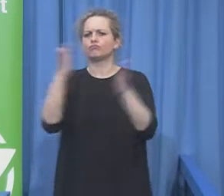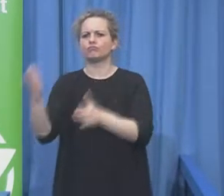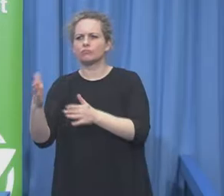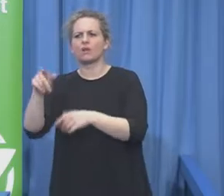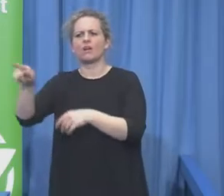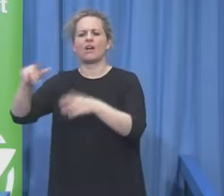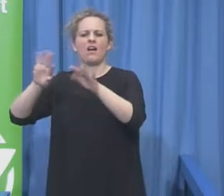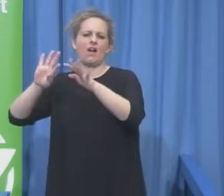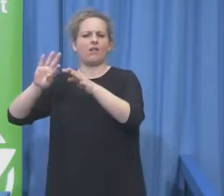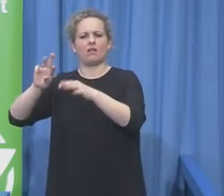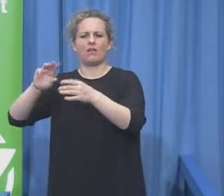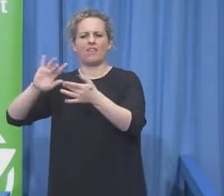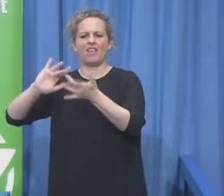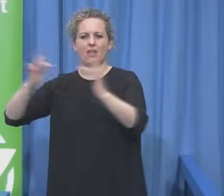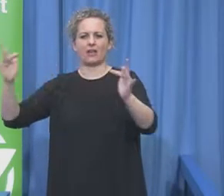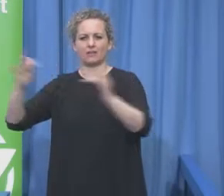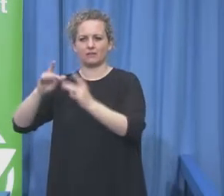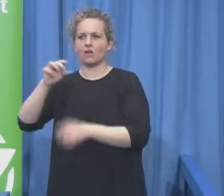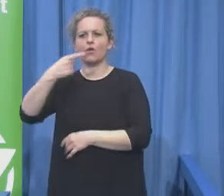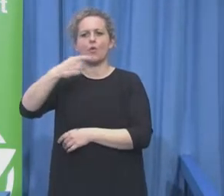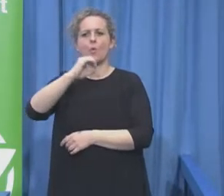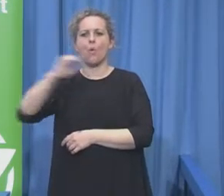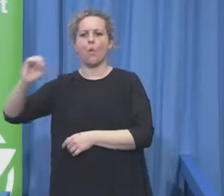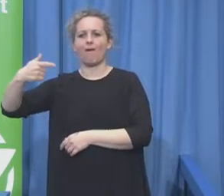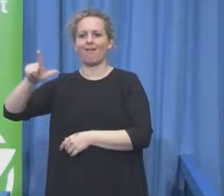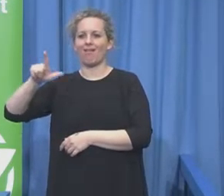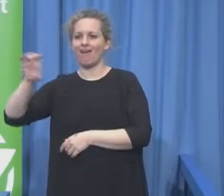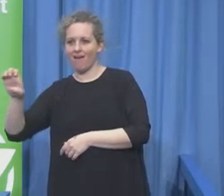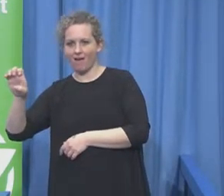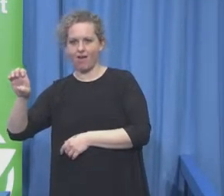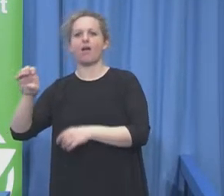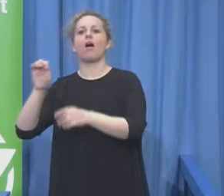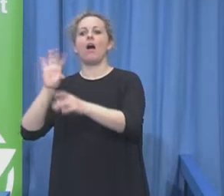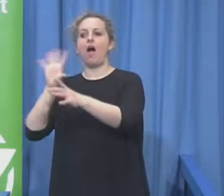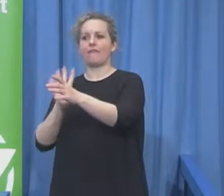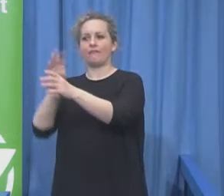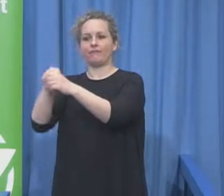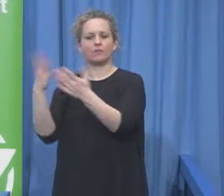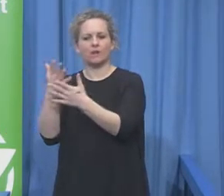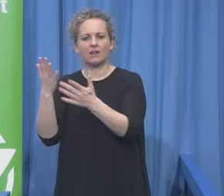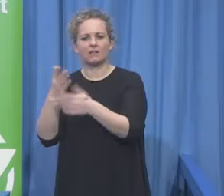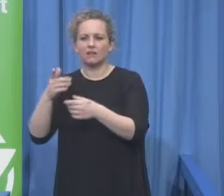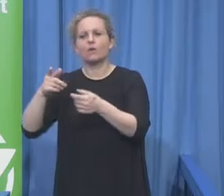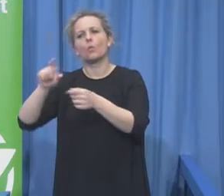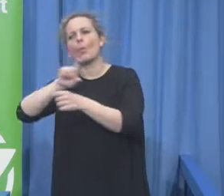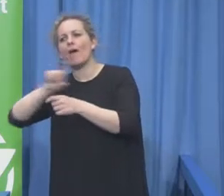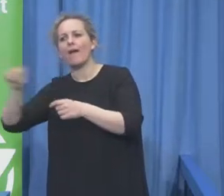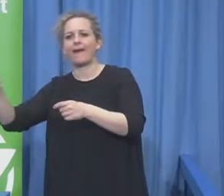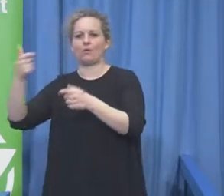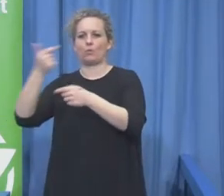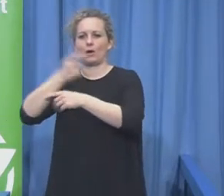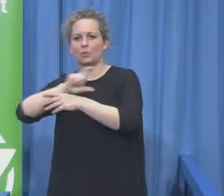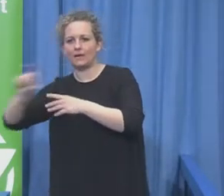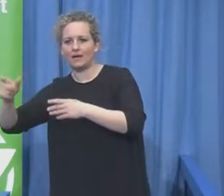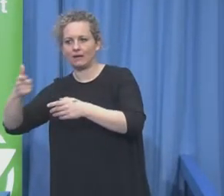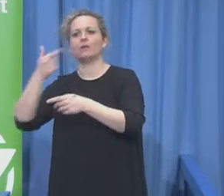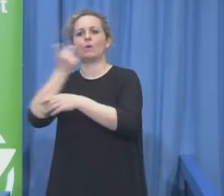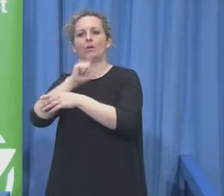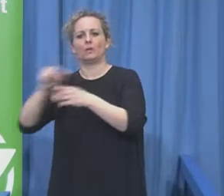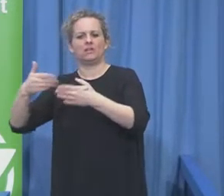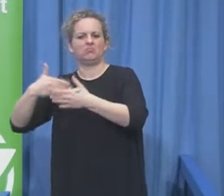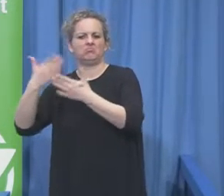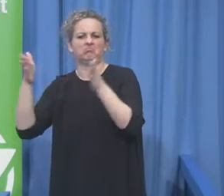which happens in October last week every year. And to one of the Diversity Week, they invited us to sensitize people about